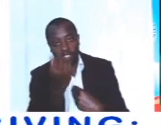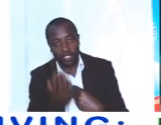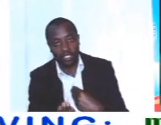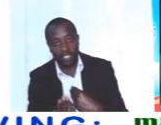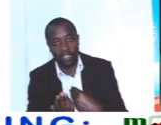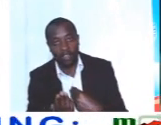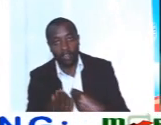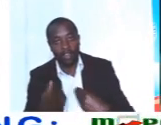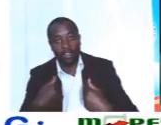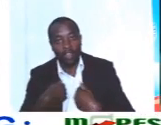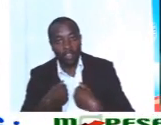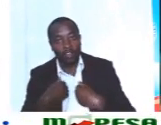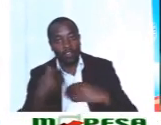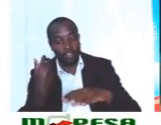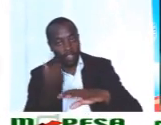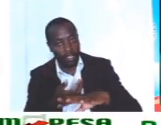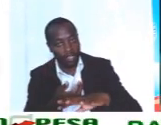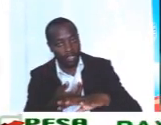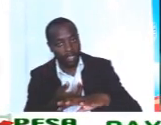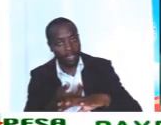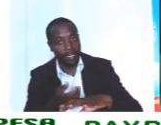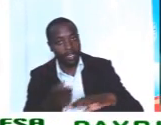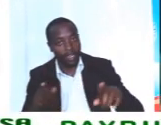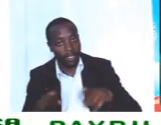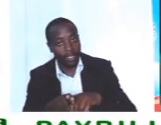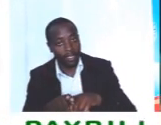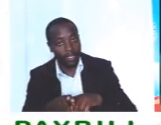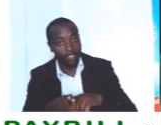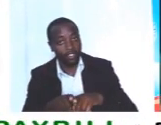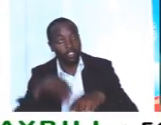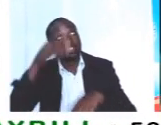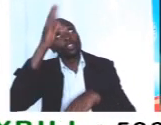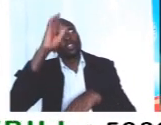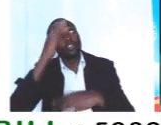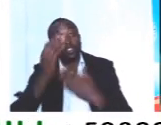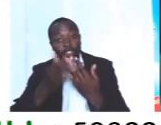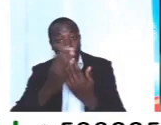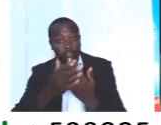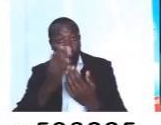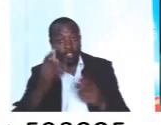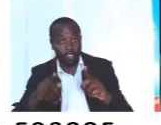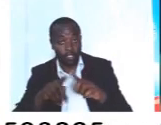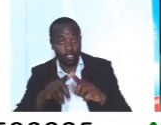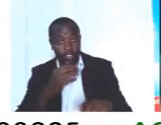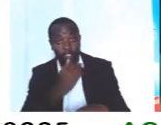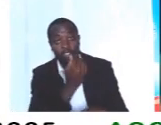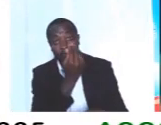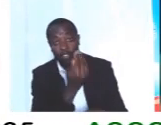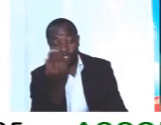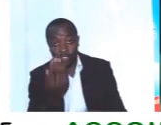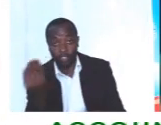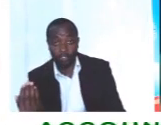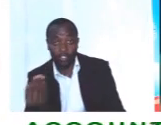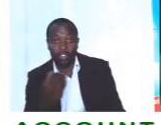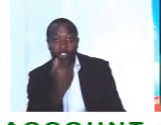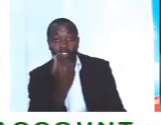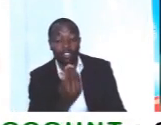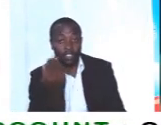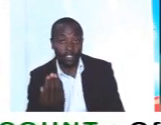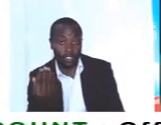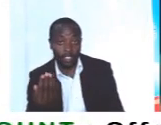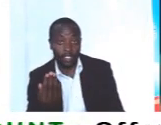as discipline. God is treating you as his children, for what children are not disciplined by